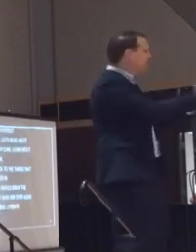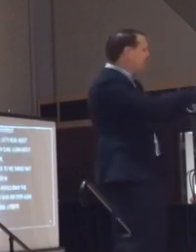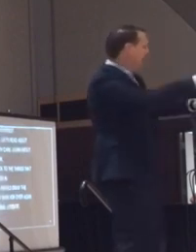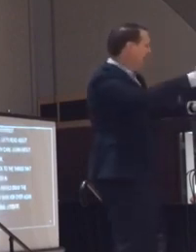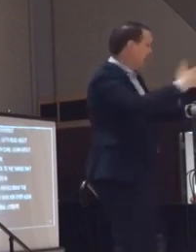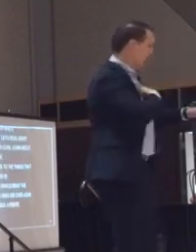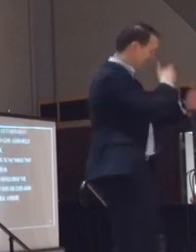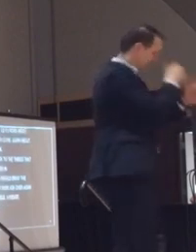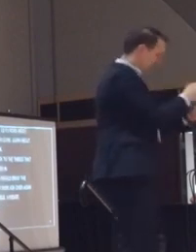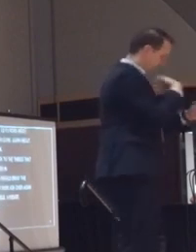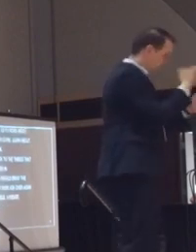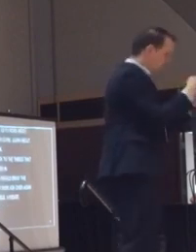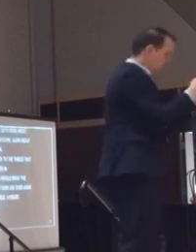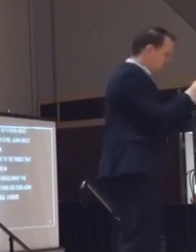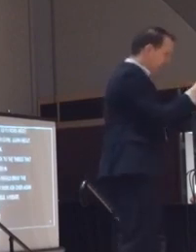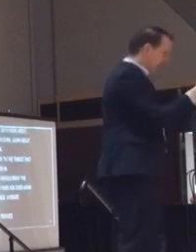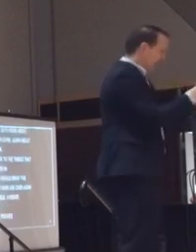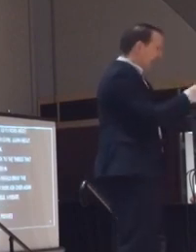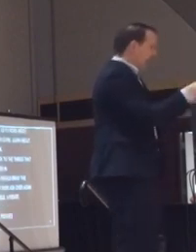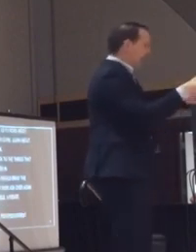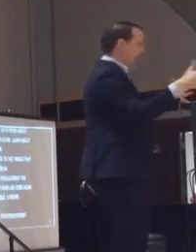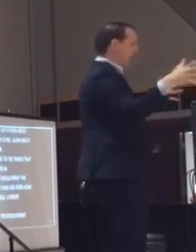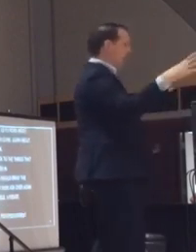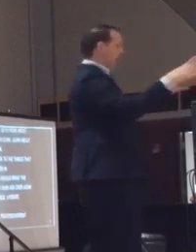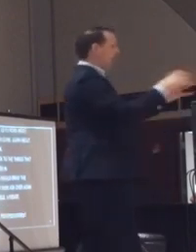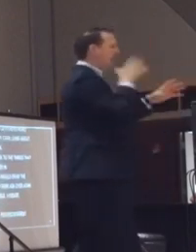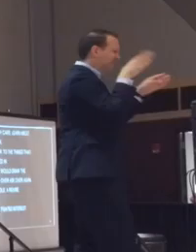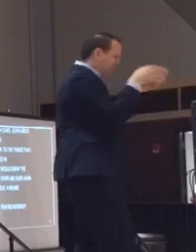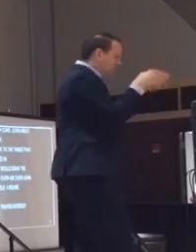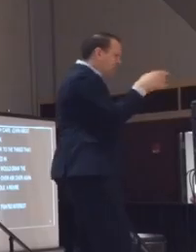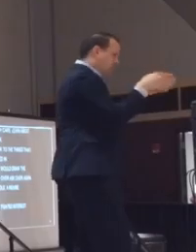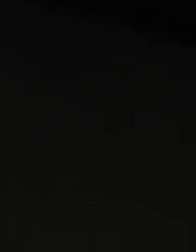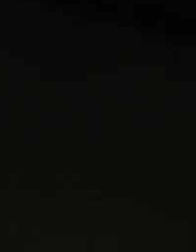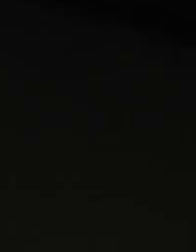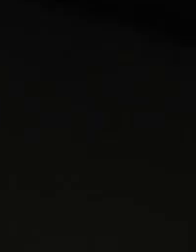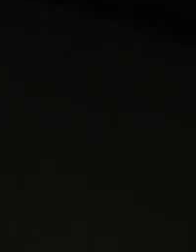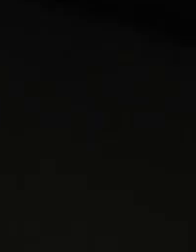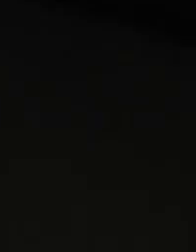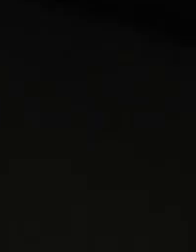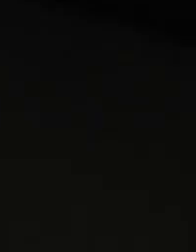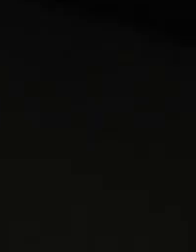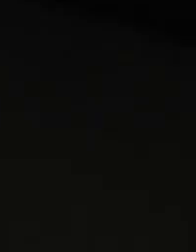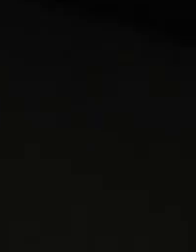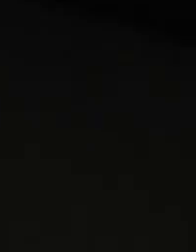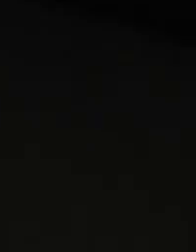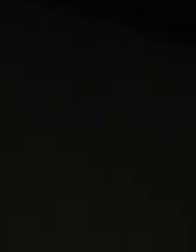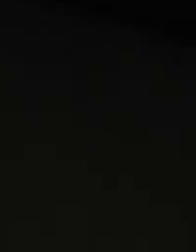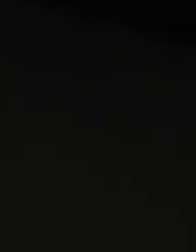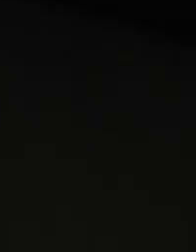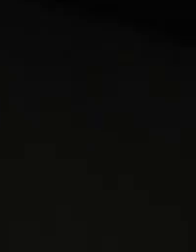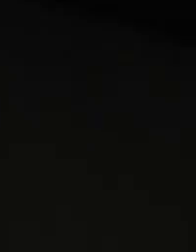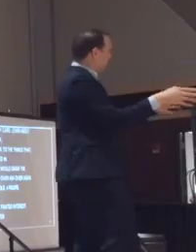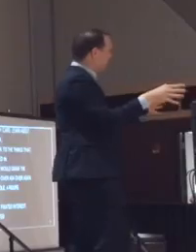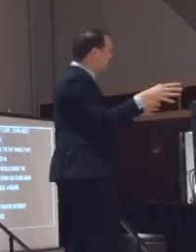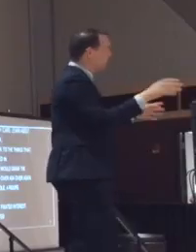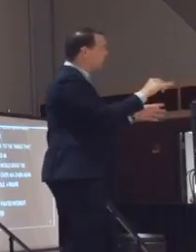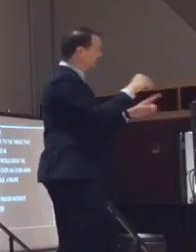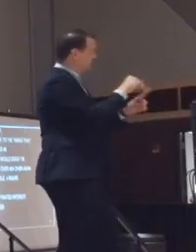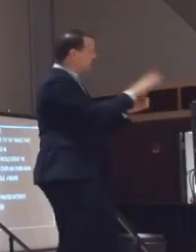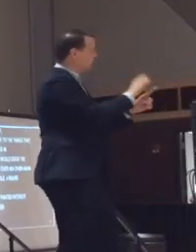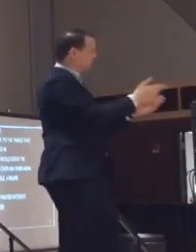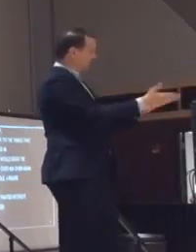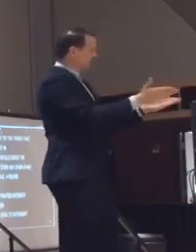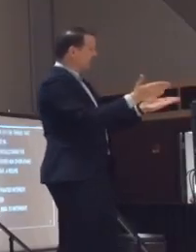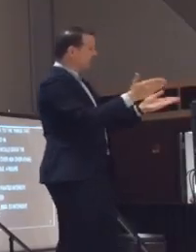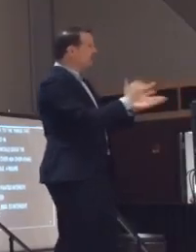that fixated interest so it's less fixated. Also, you expose kids to different things, they might get a